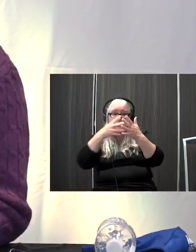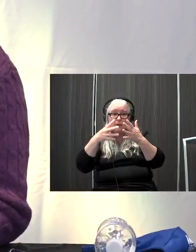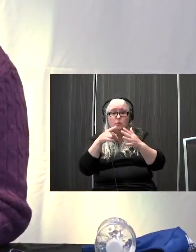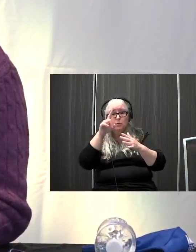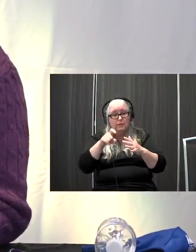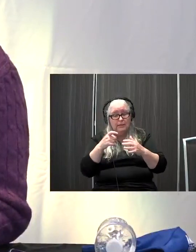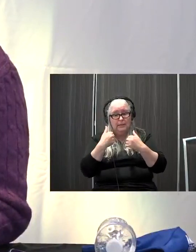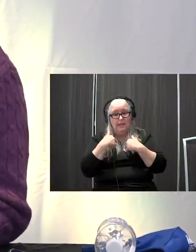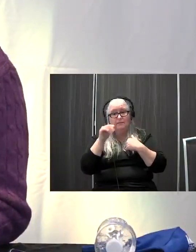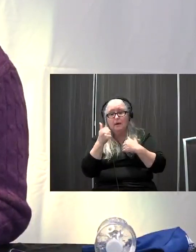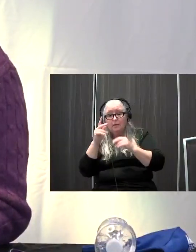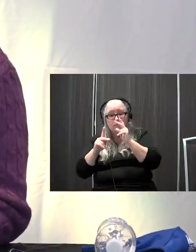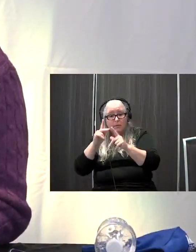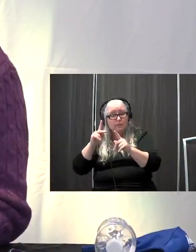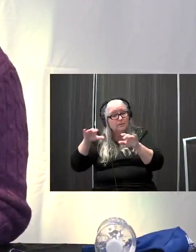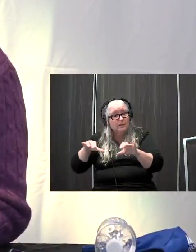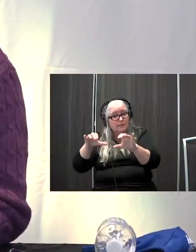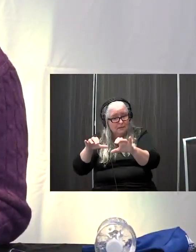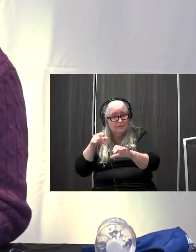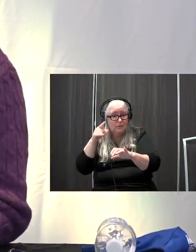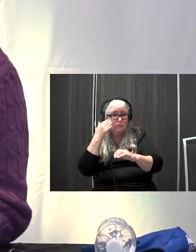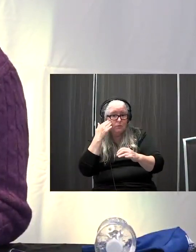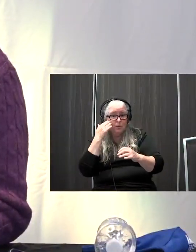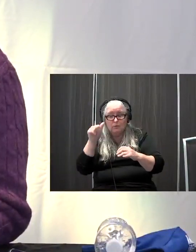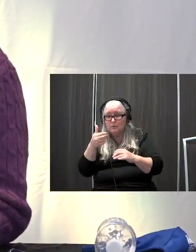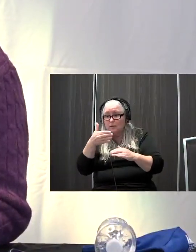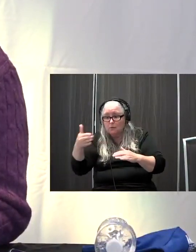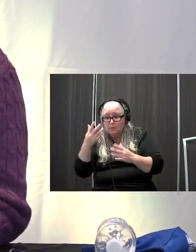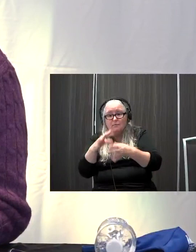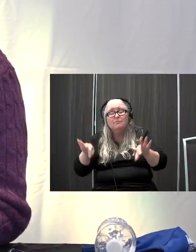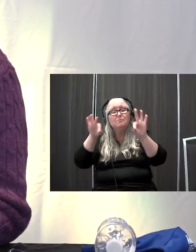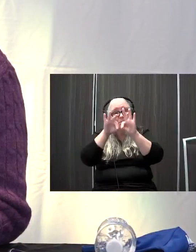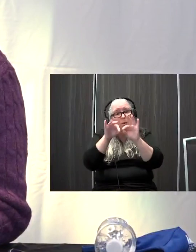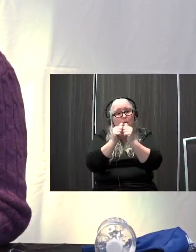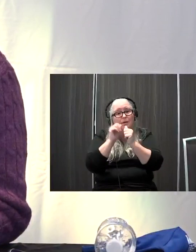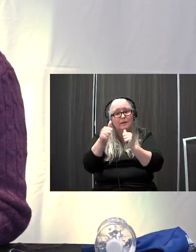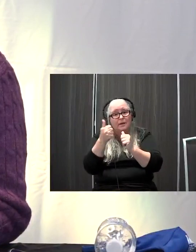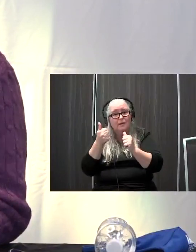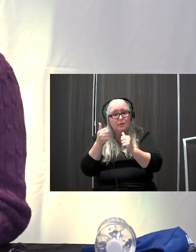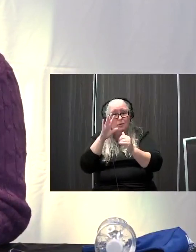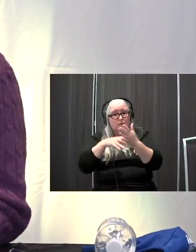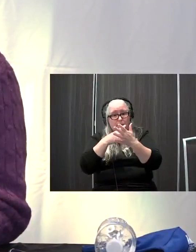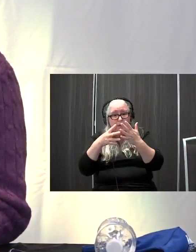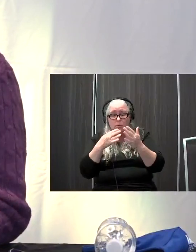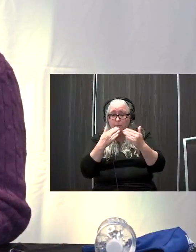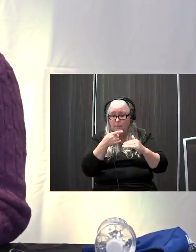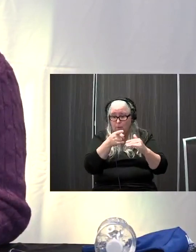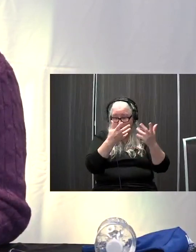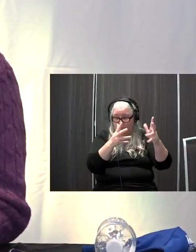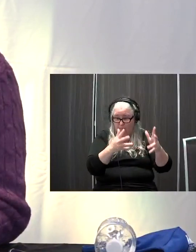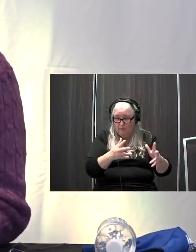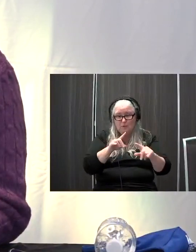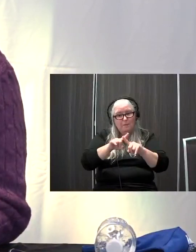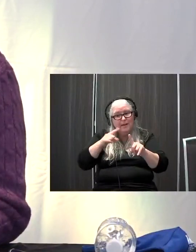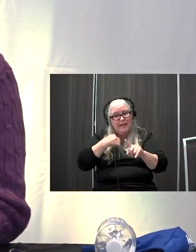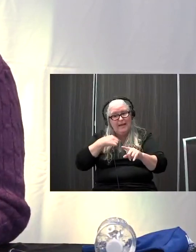activities because there are other factors that come into play when it might be that you've worked through your things, but I've got to go do this. And that's the task